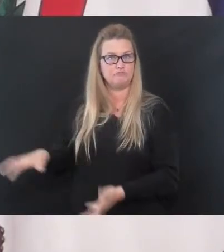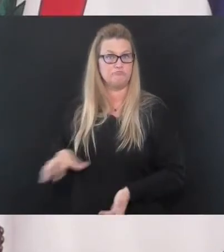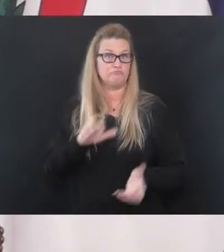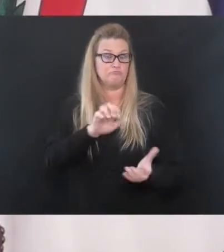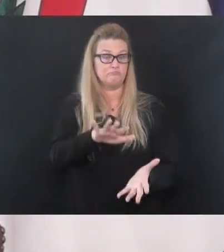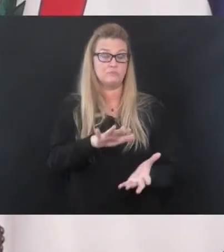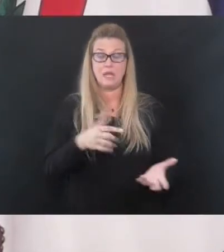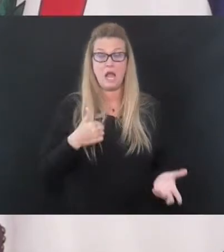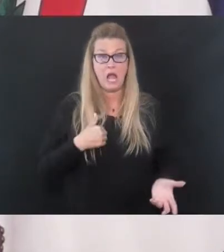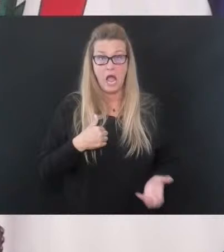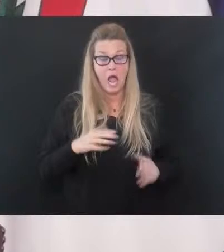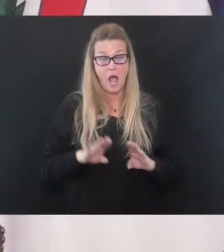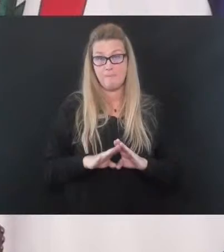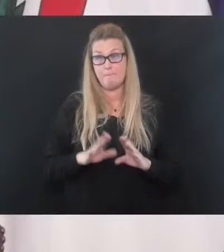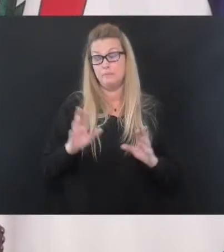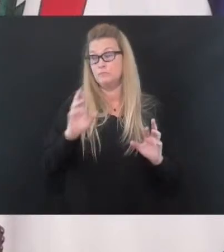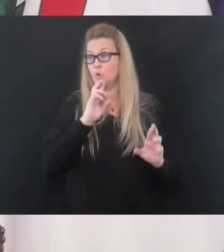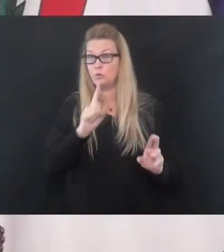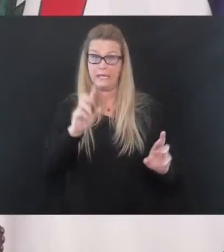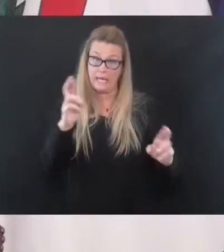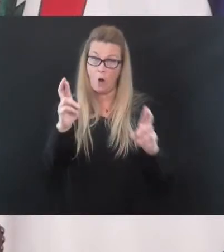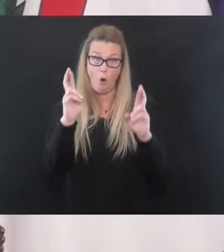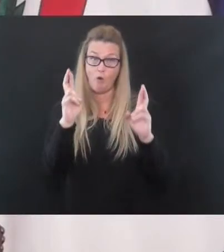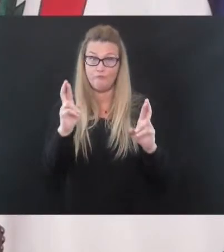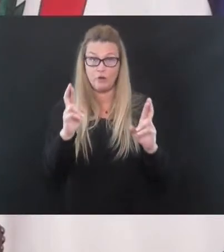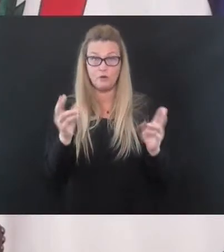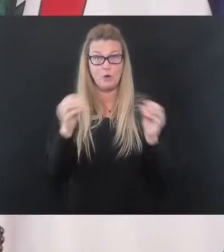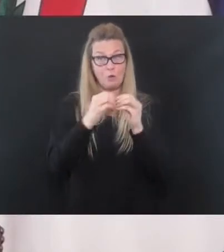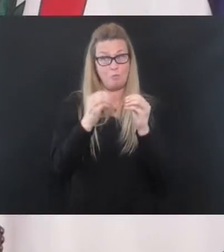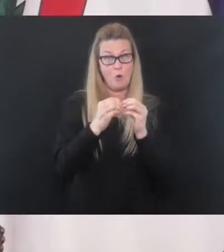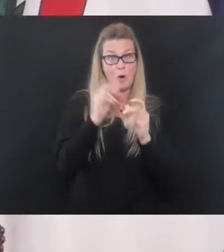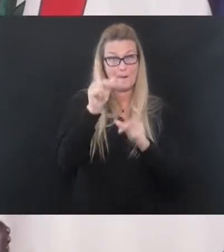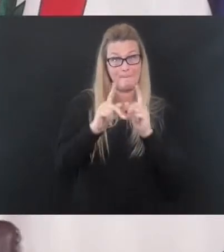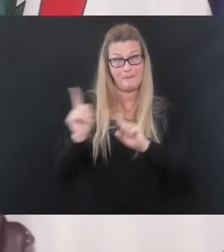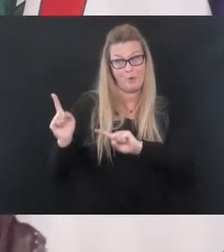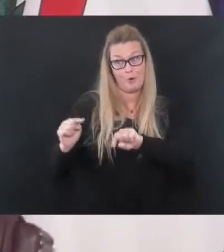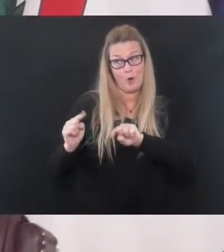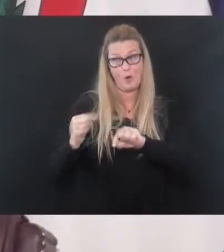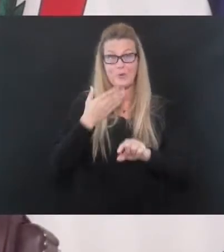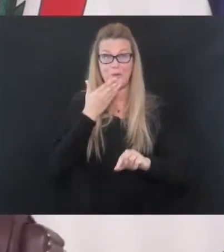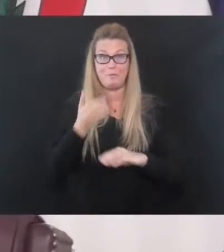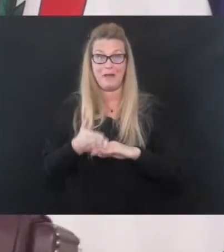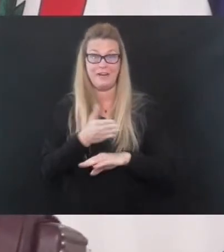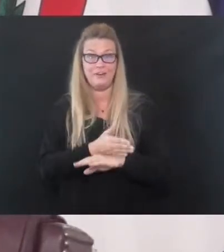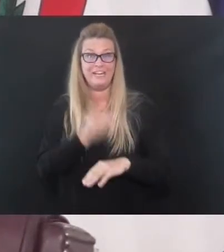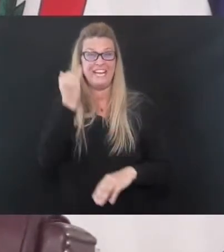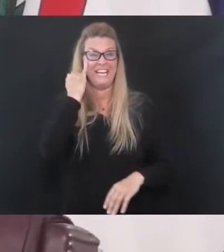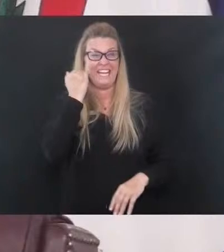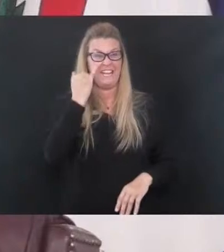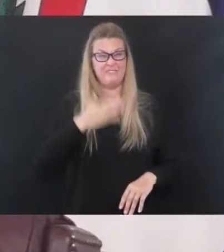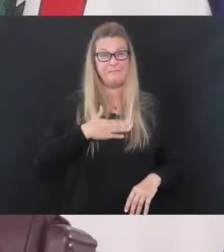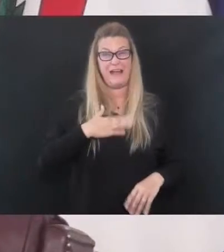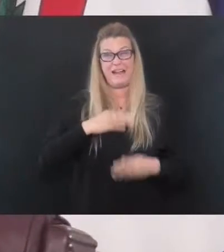Charles, I'm very hopeful that the more the better. You know, in my number of